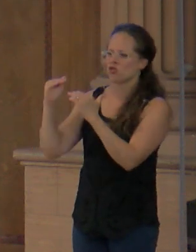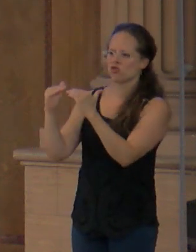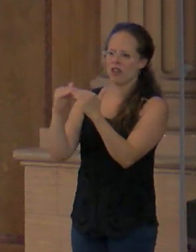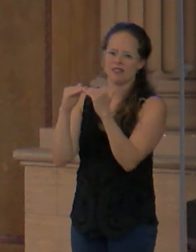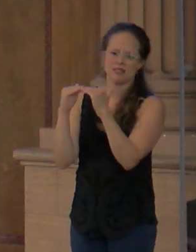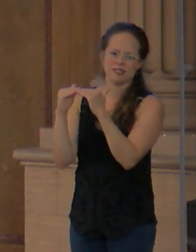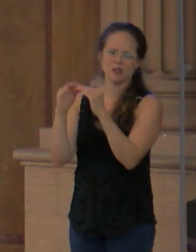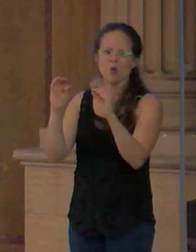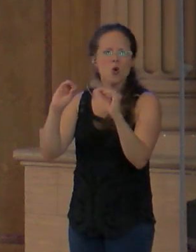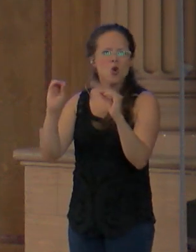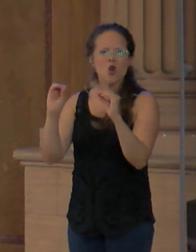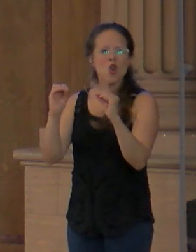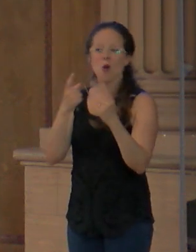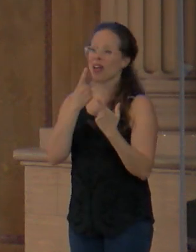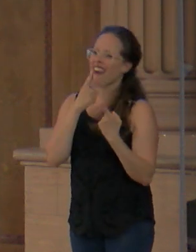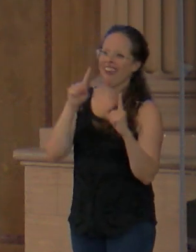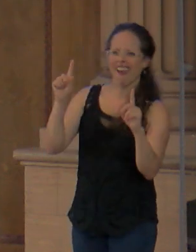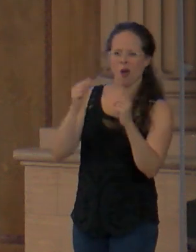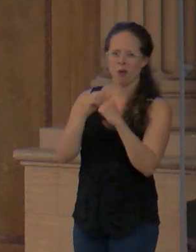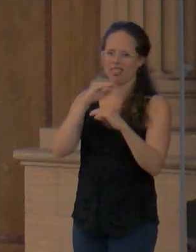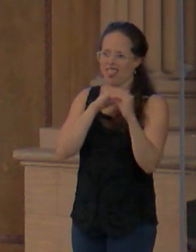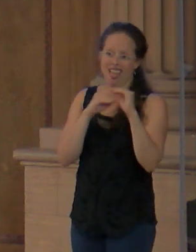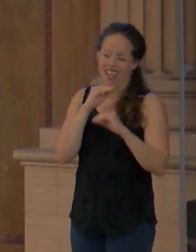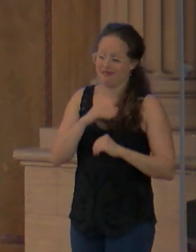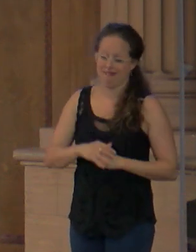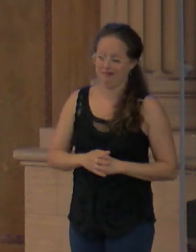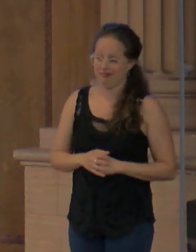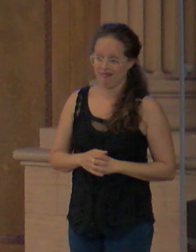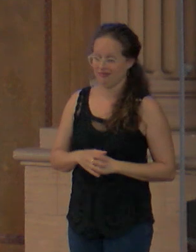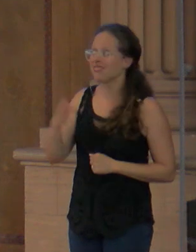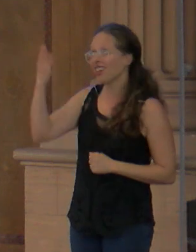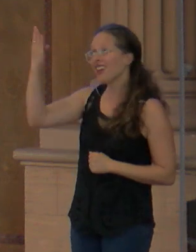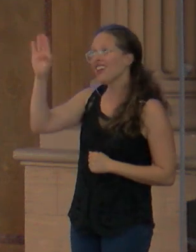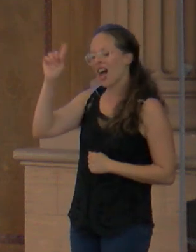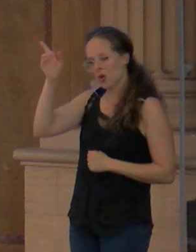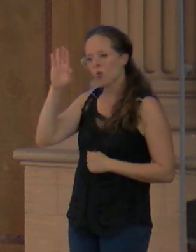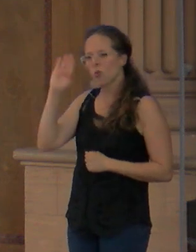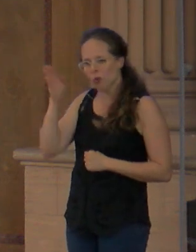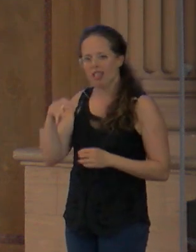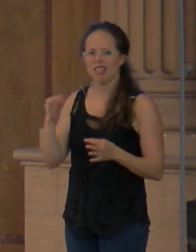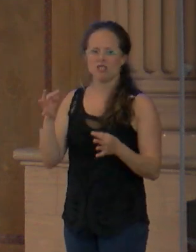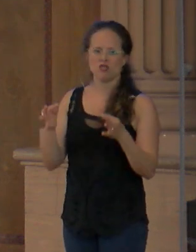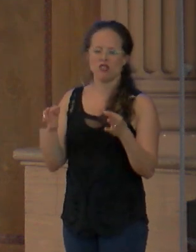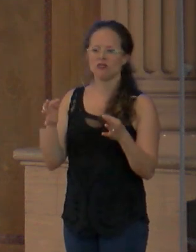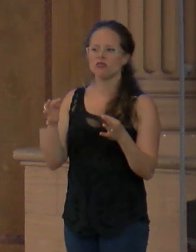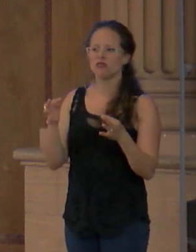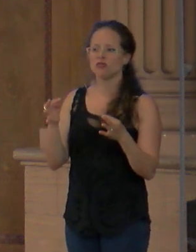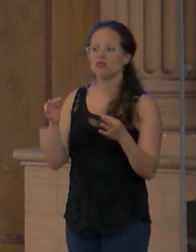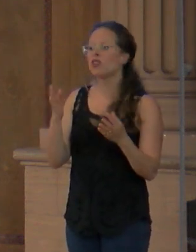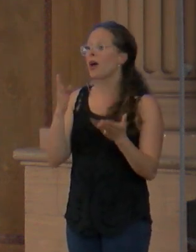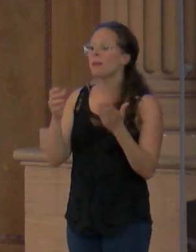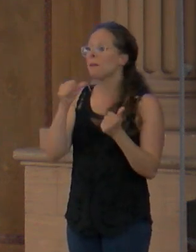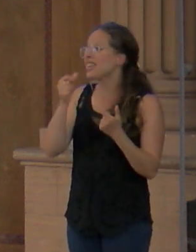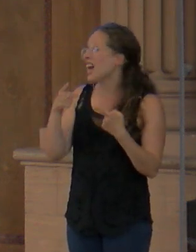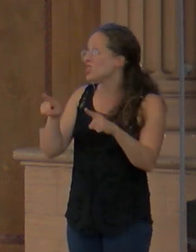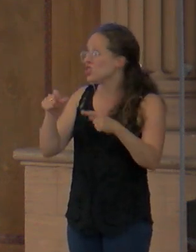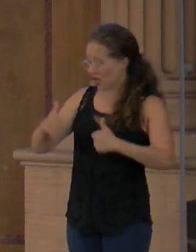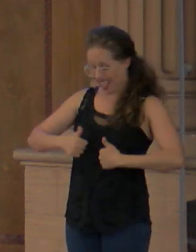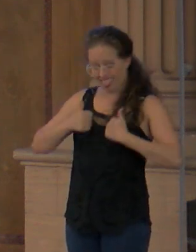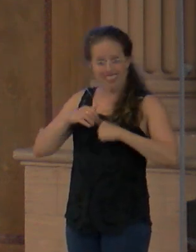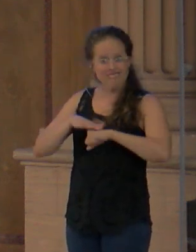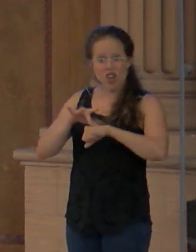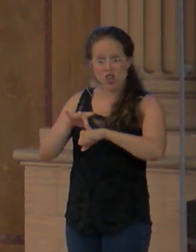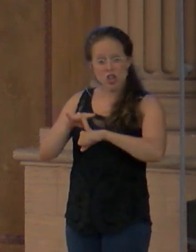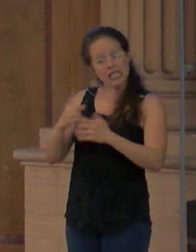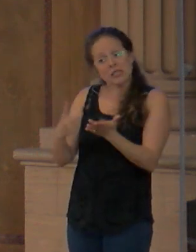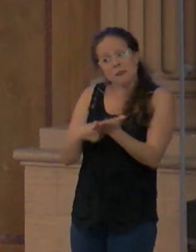Nobody gets away with anything. God does judge. And maybe that won't get sorted out in this lifetime, though often it seems like it